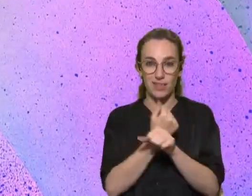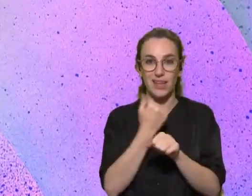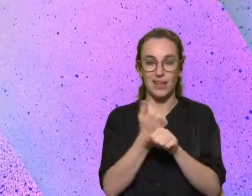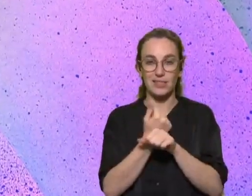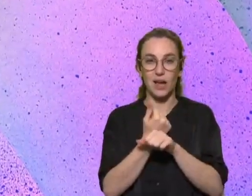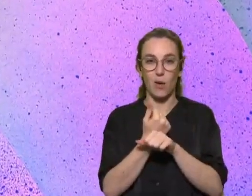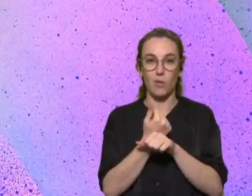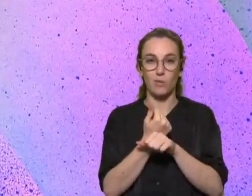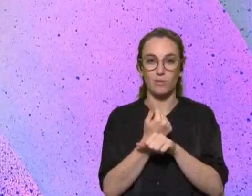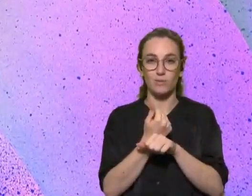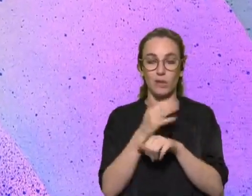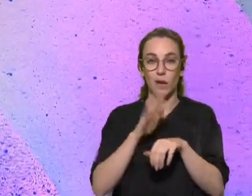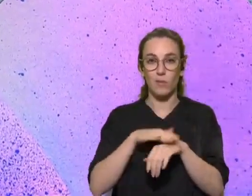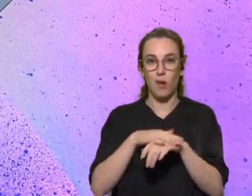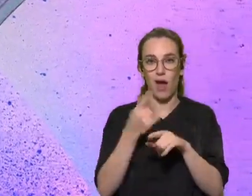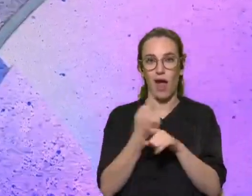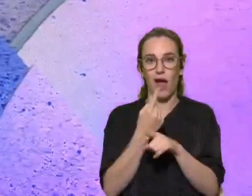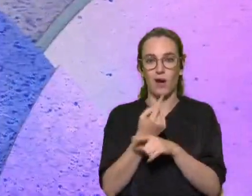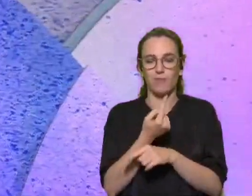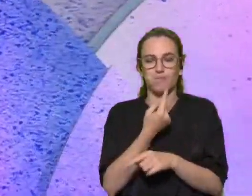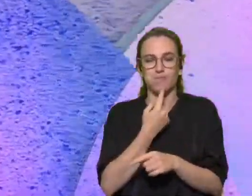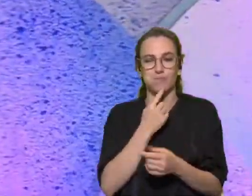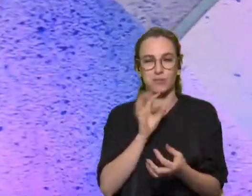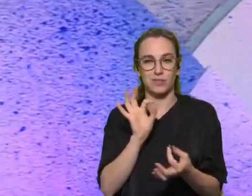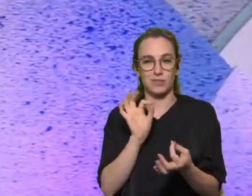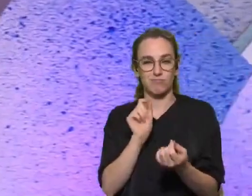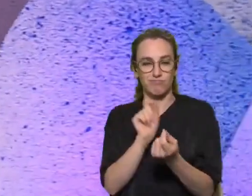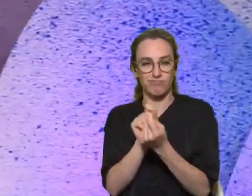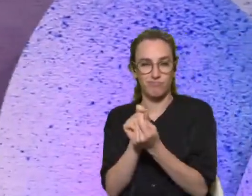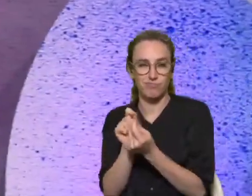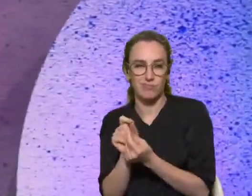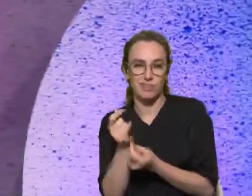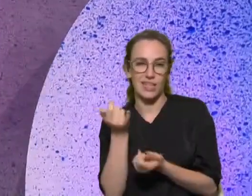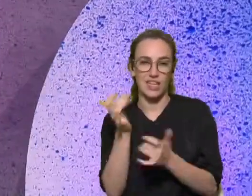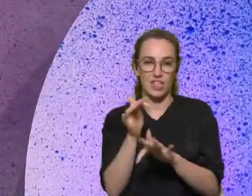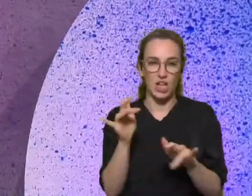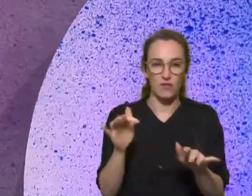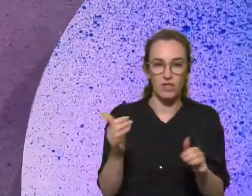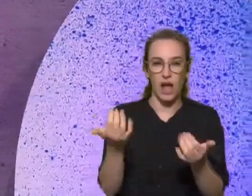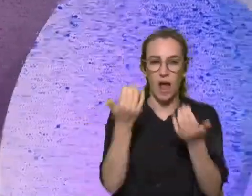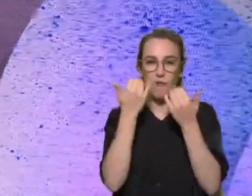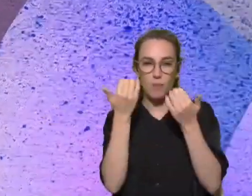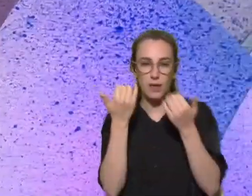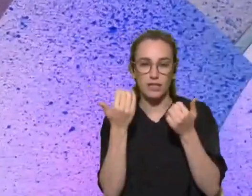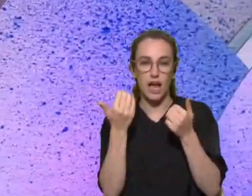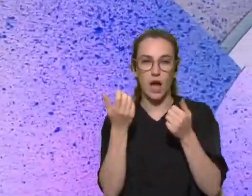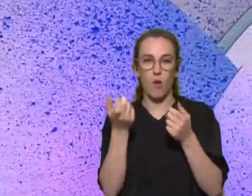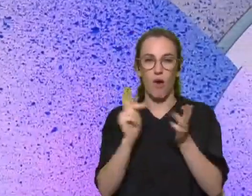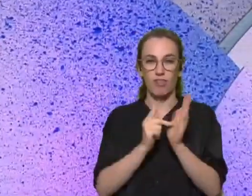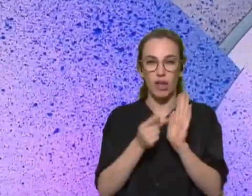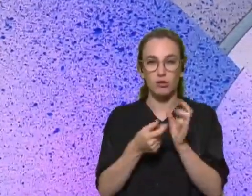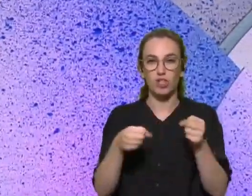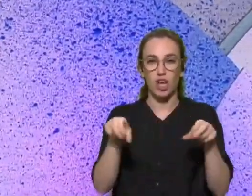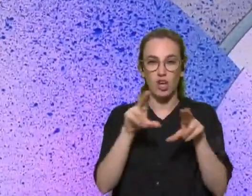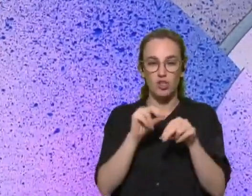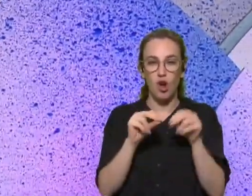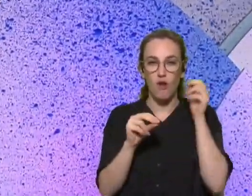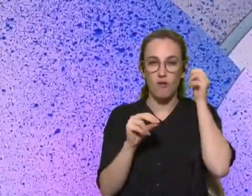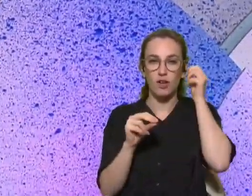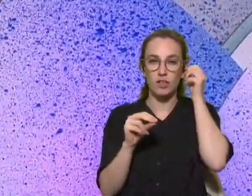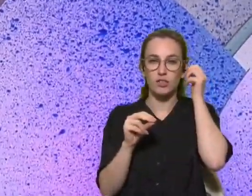strategies, and because they are very closely related, data and new technologies of